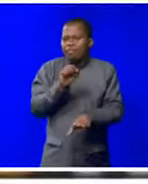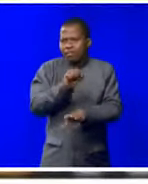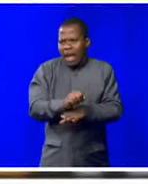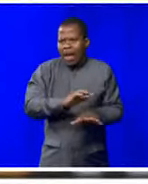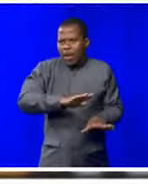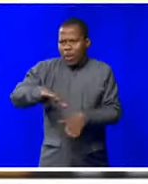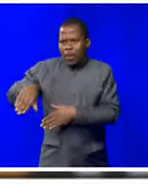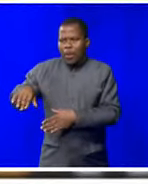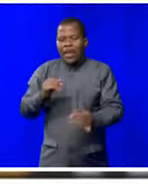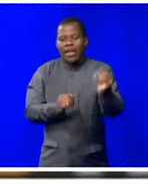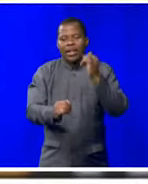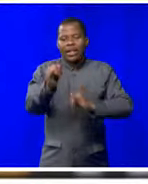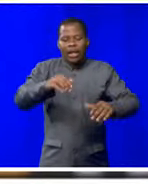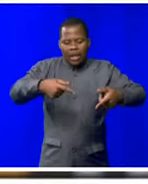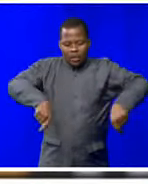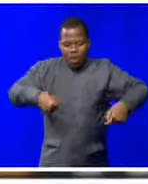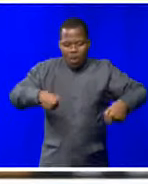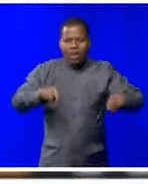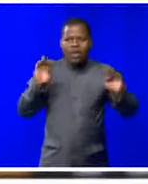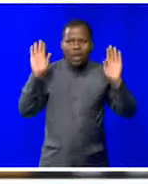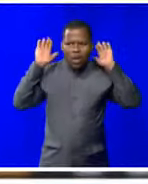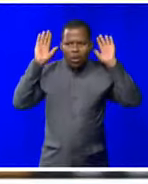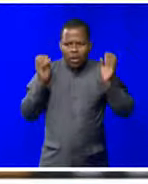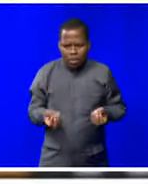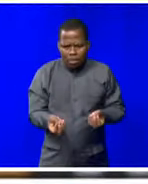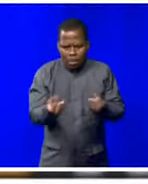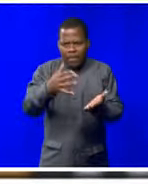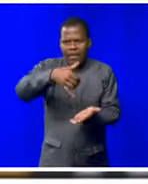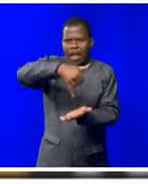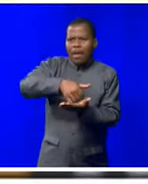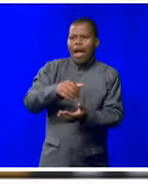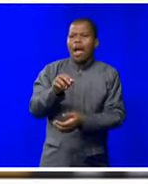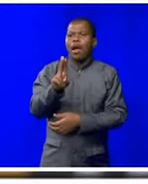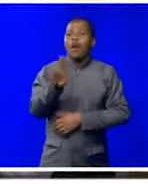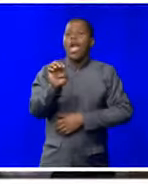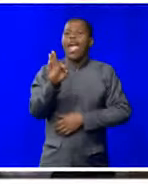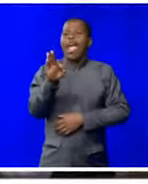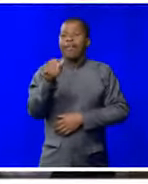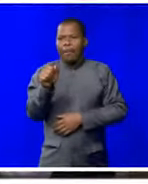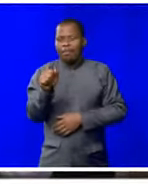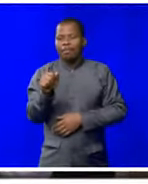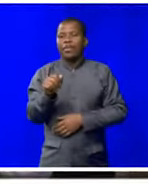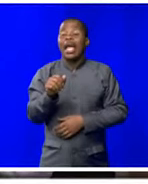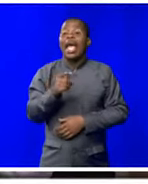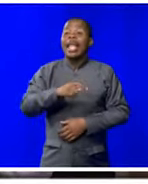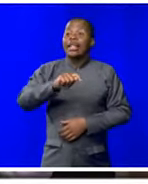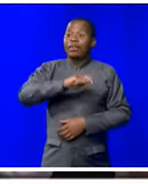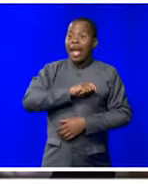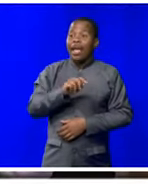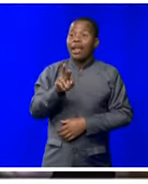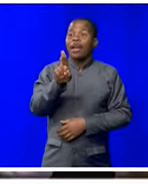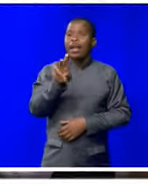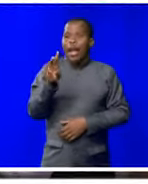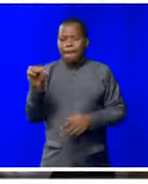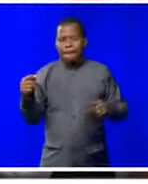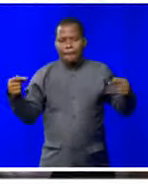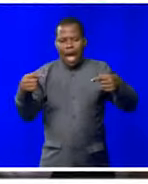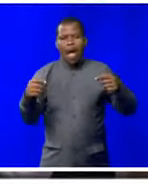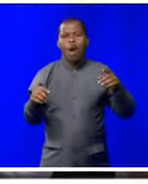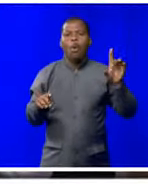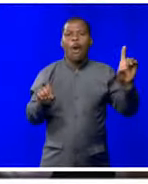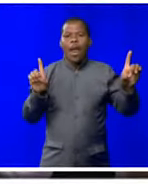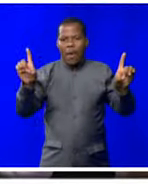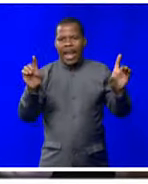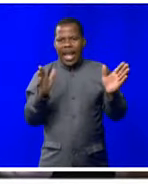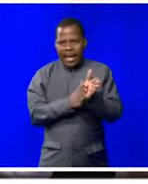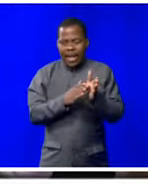UEFA Champions League that has reached the semifinals saw the defending champions Real Madrid playing a 1-0 draw against Manchester City.